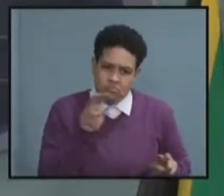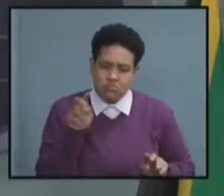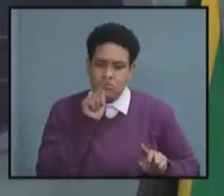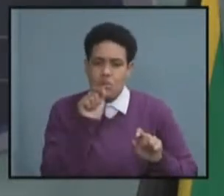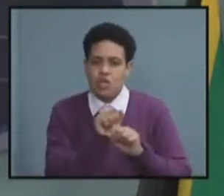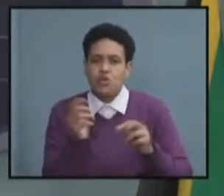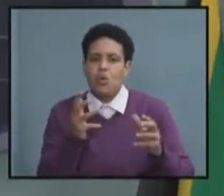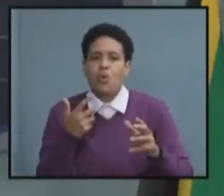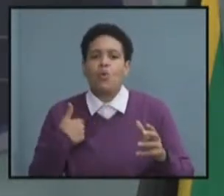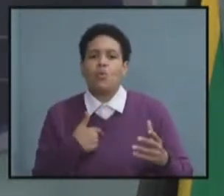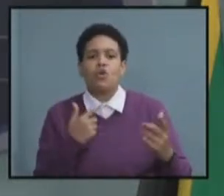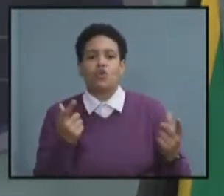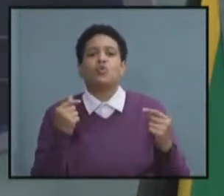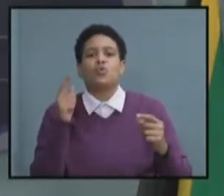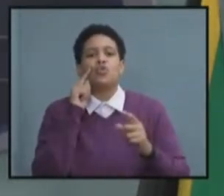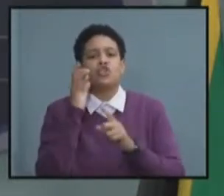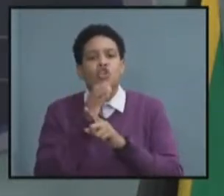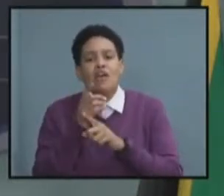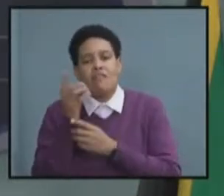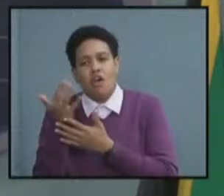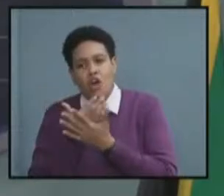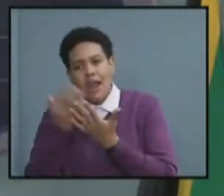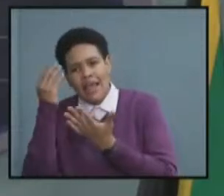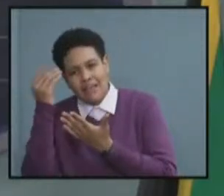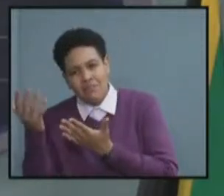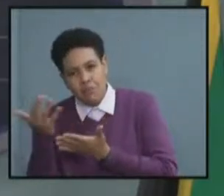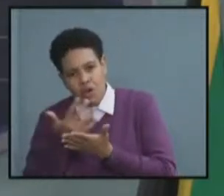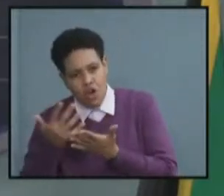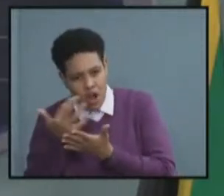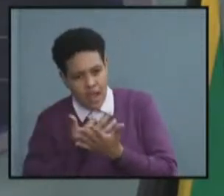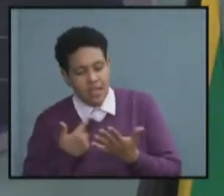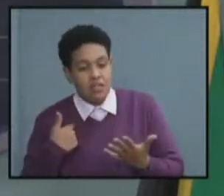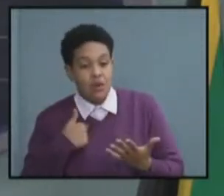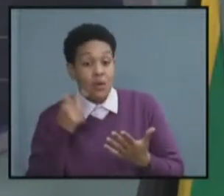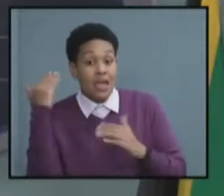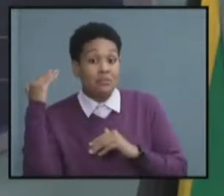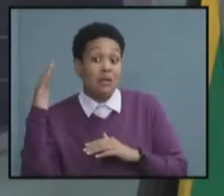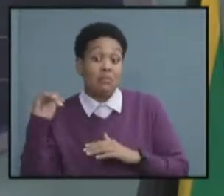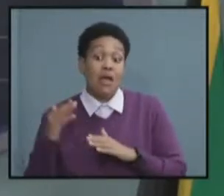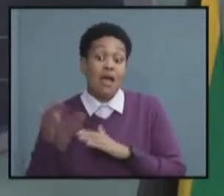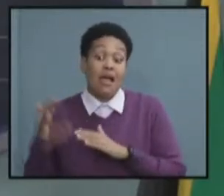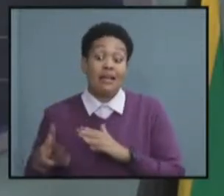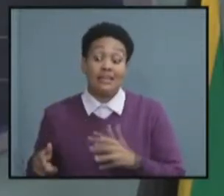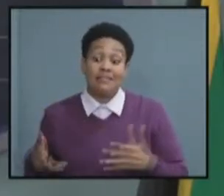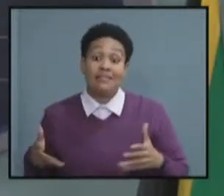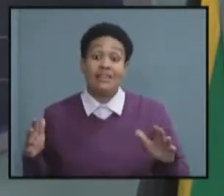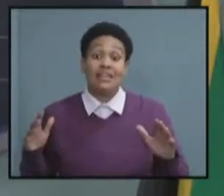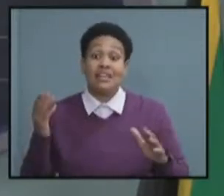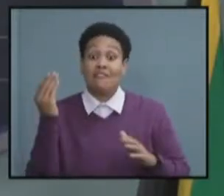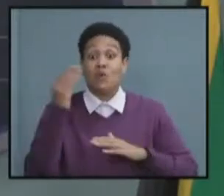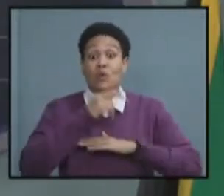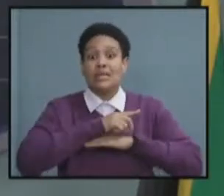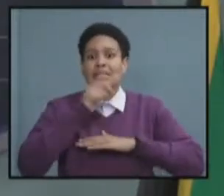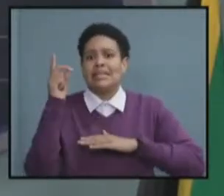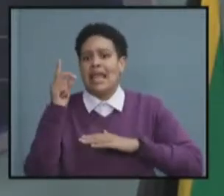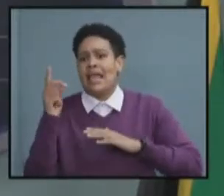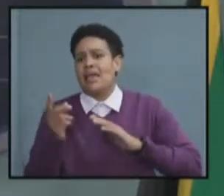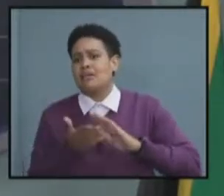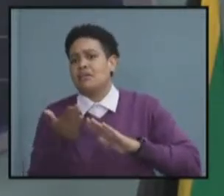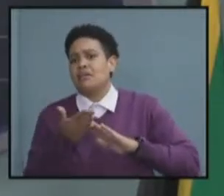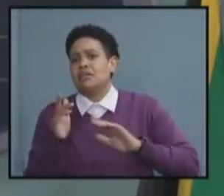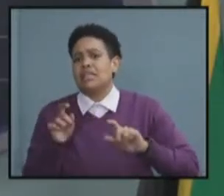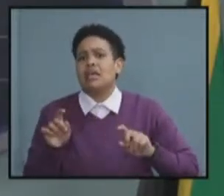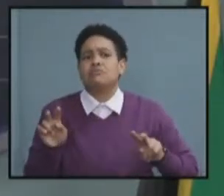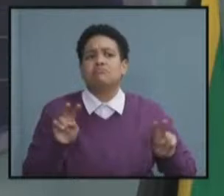ensure that we do the survey. So we are expecting that by the end of the 14 days, we